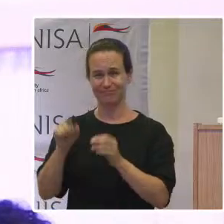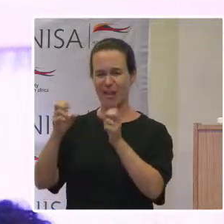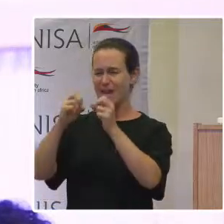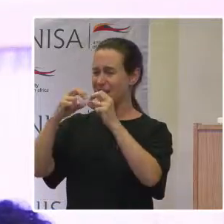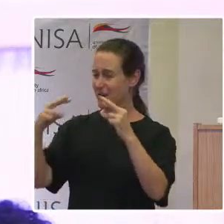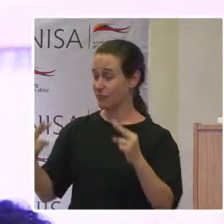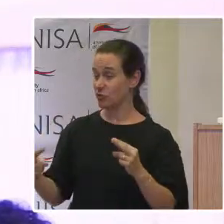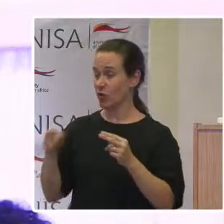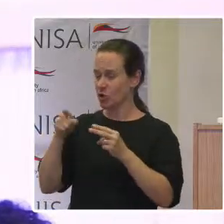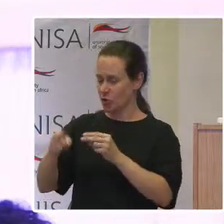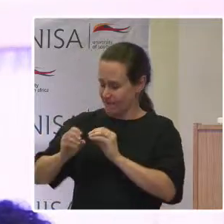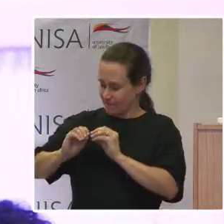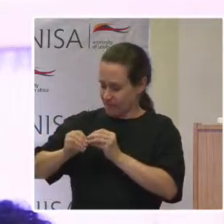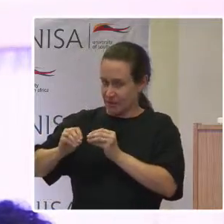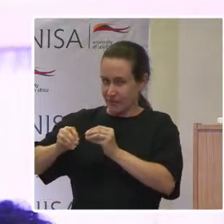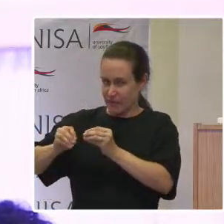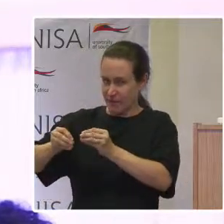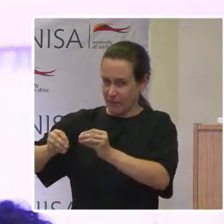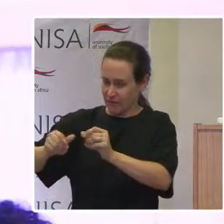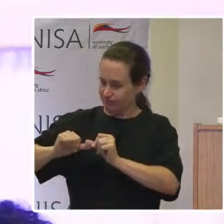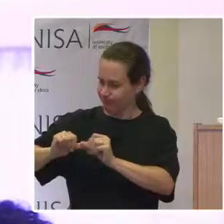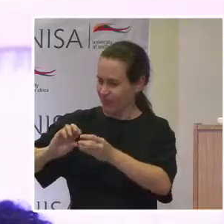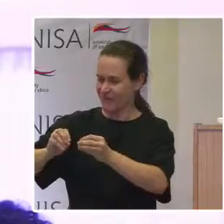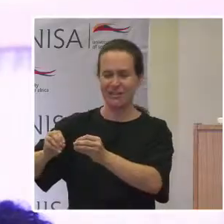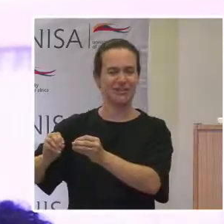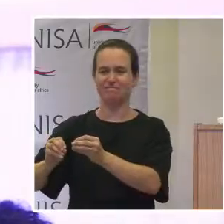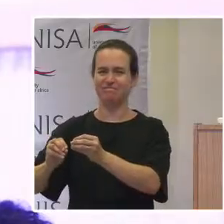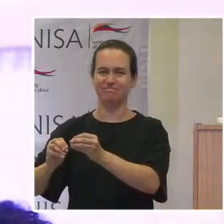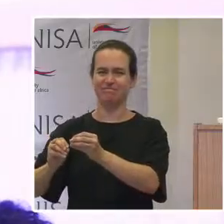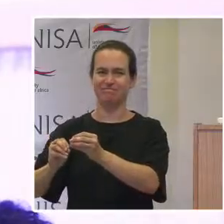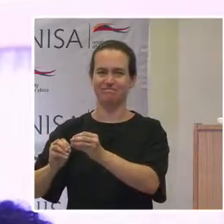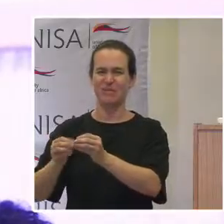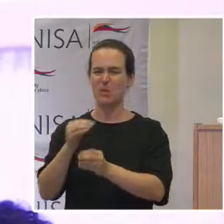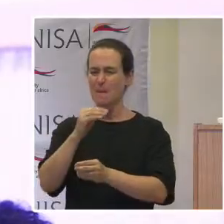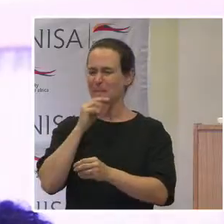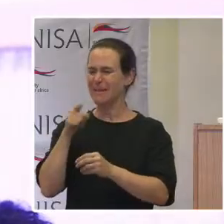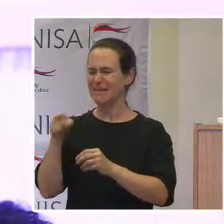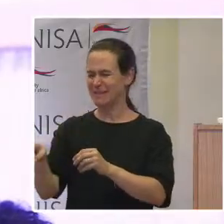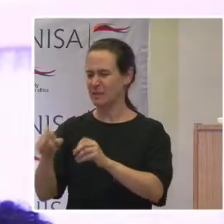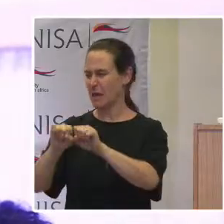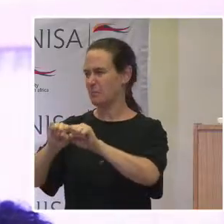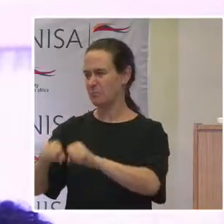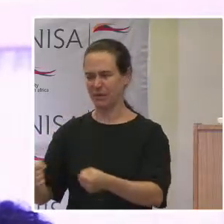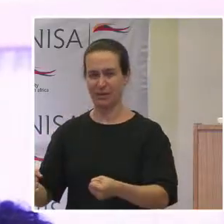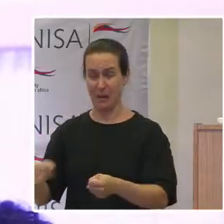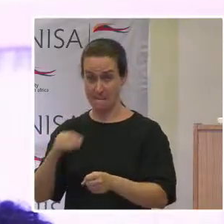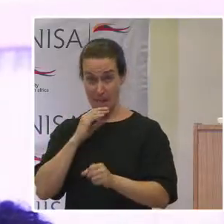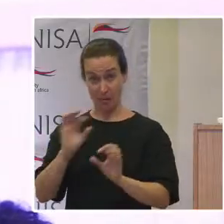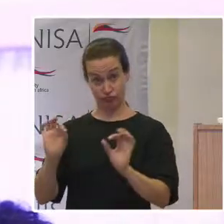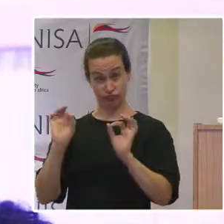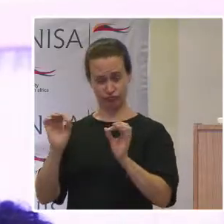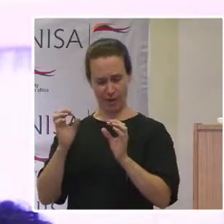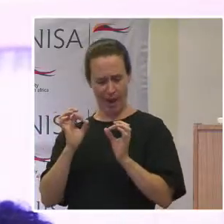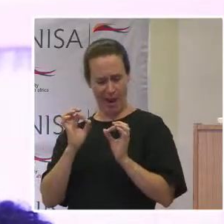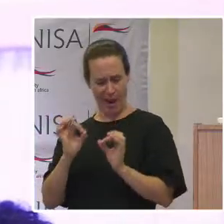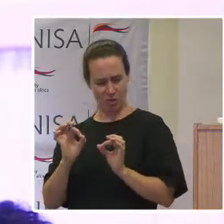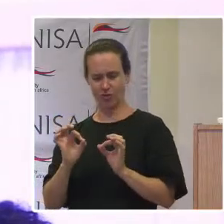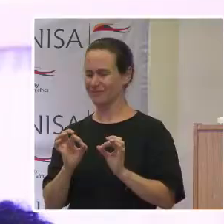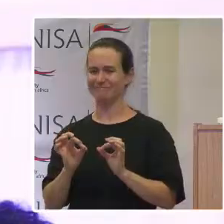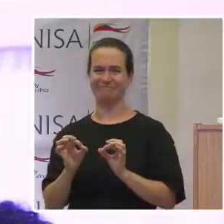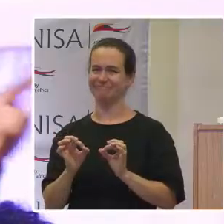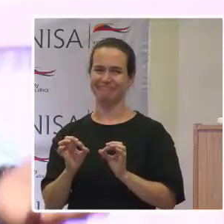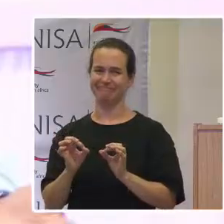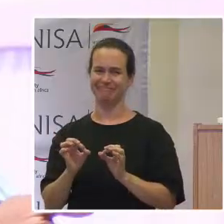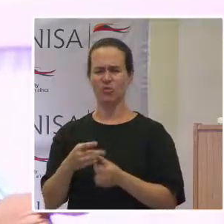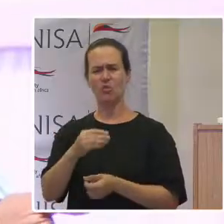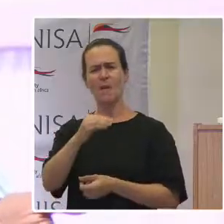infrastructure have not been maintained. As a result, the integrity and the accuracy cannot be assured. What does